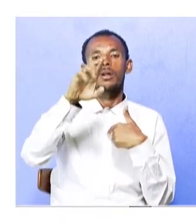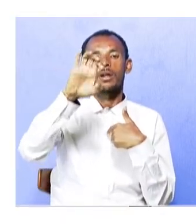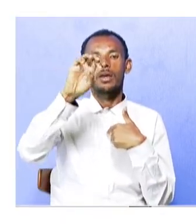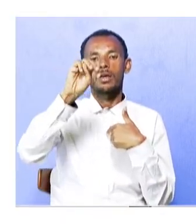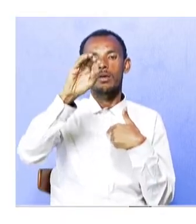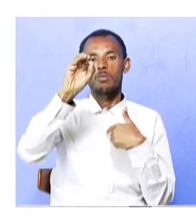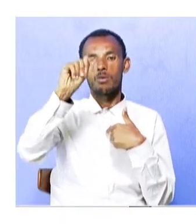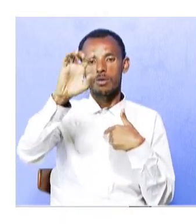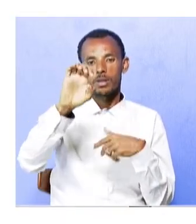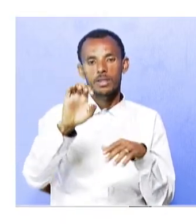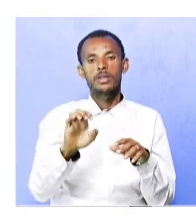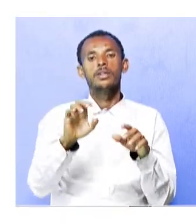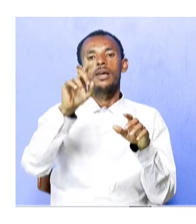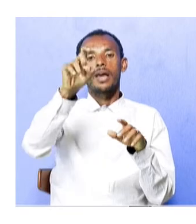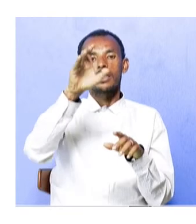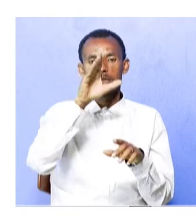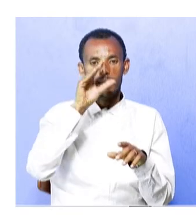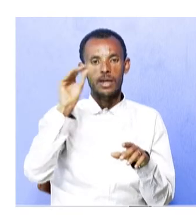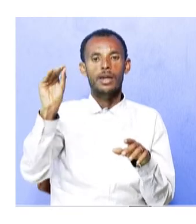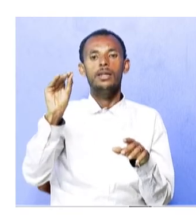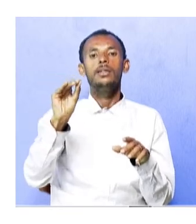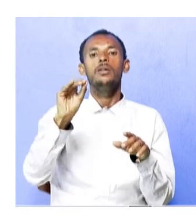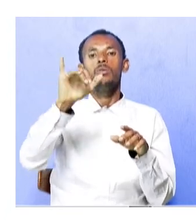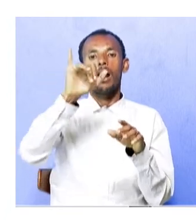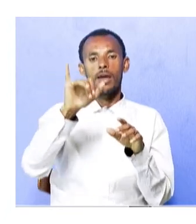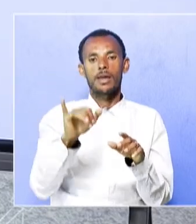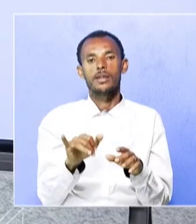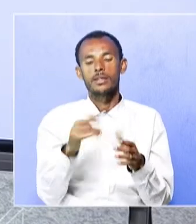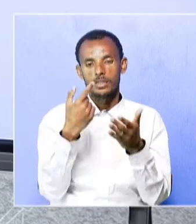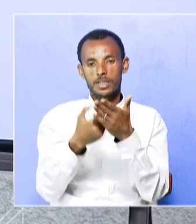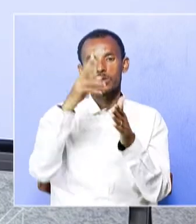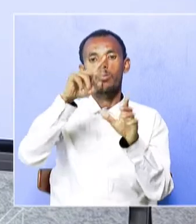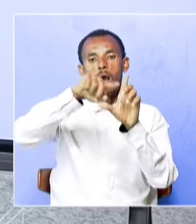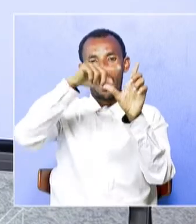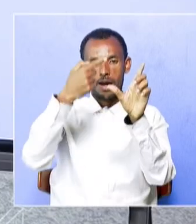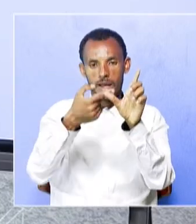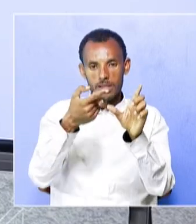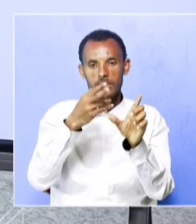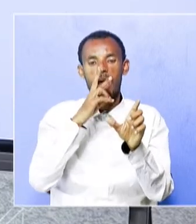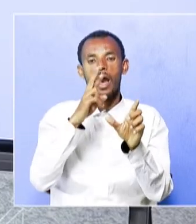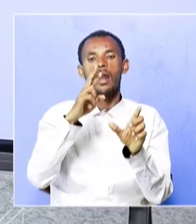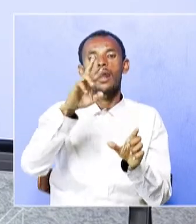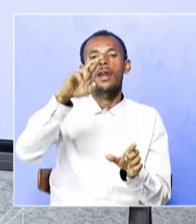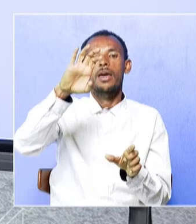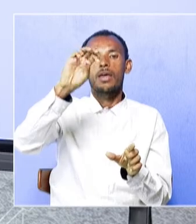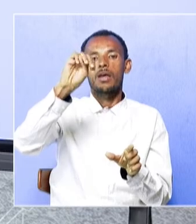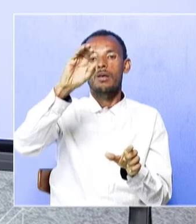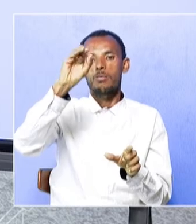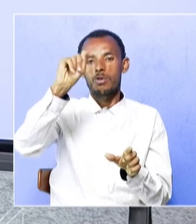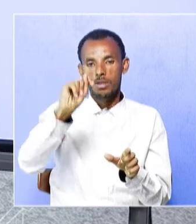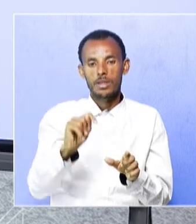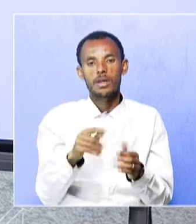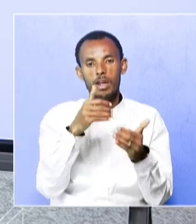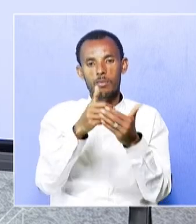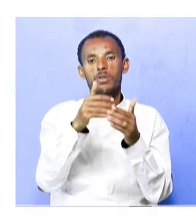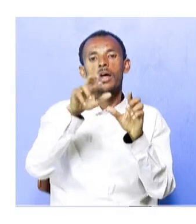angles x and y, okay, assume these two are our two remote interior angles. The sum of